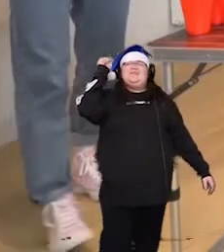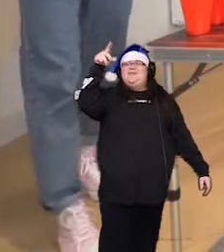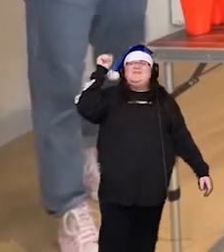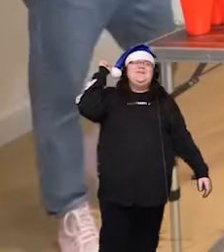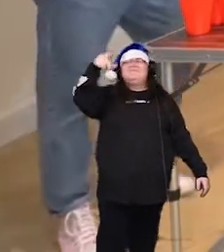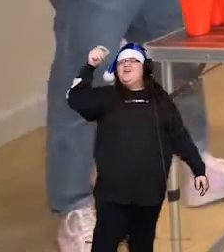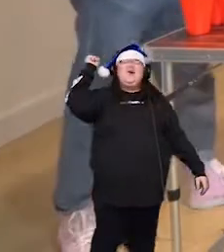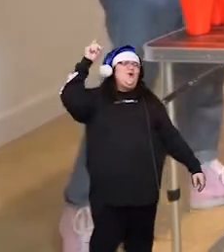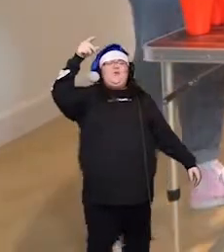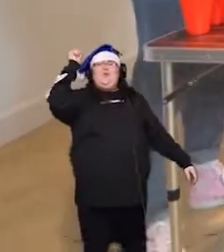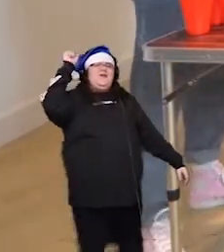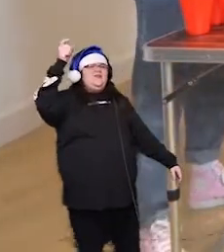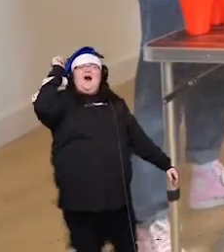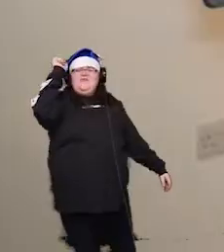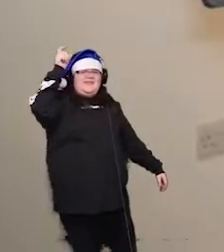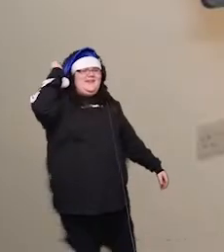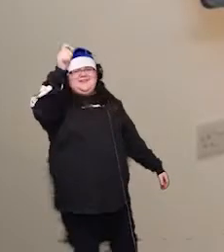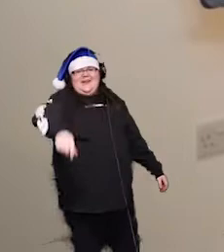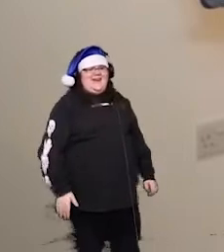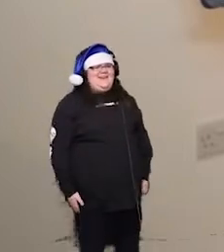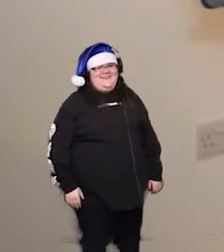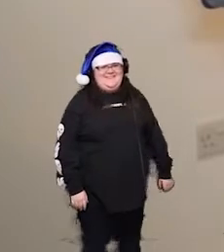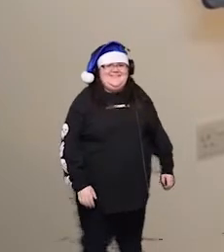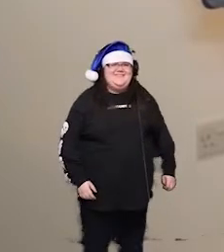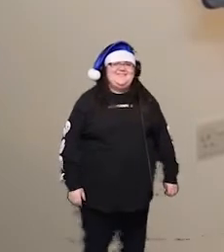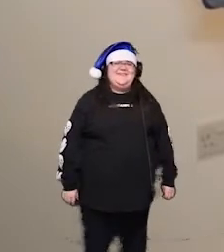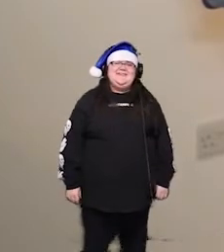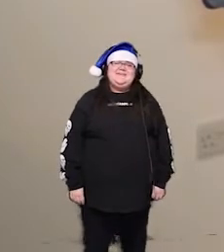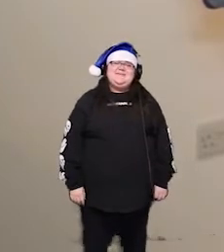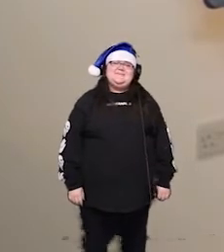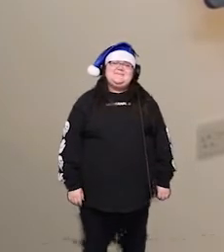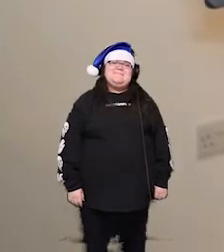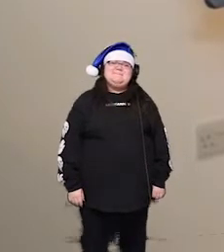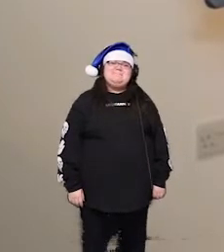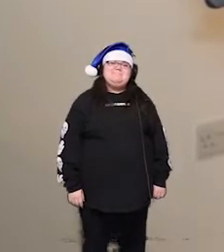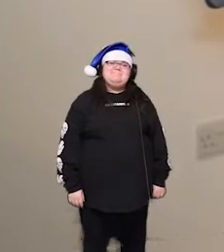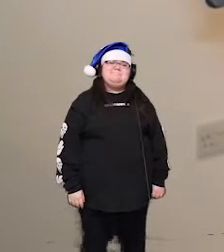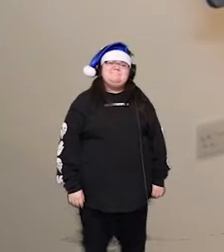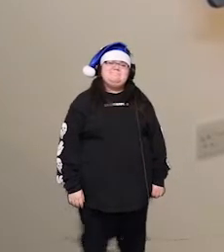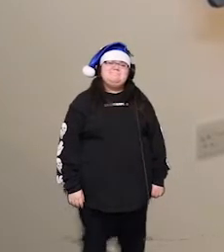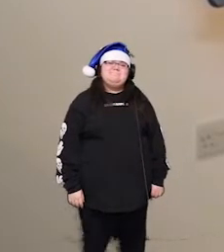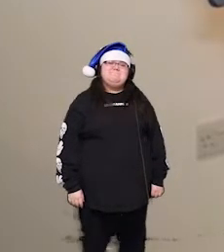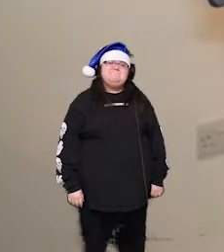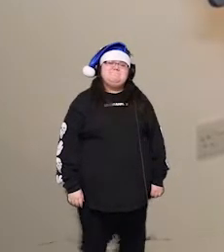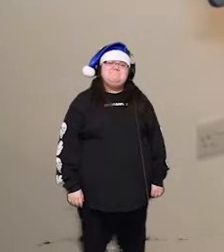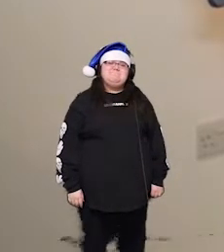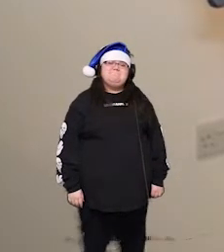That's what I'm saying. Those girls are just like, this is bullshit. We know this, gang. Games in